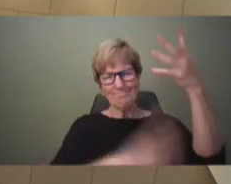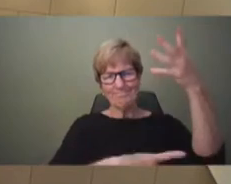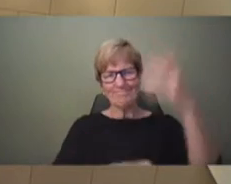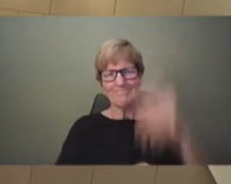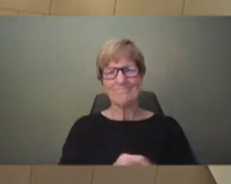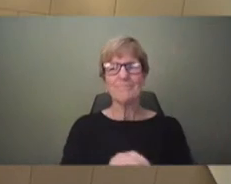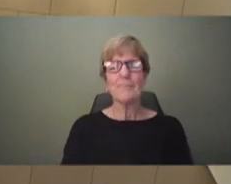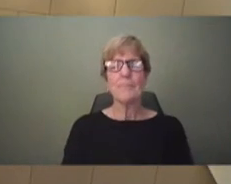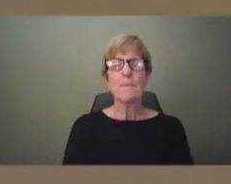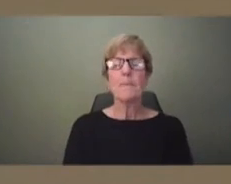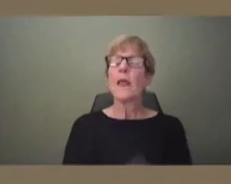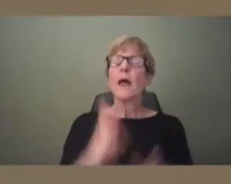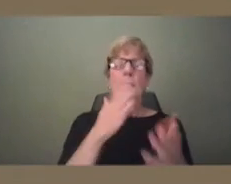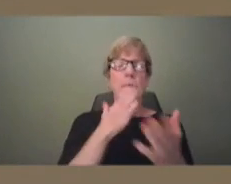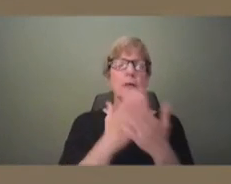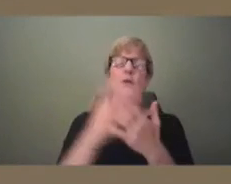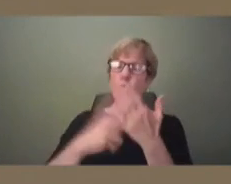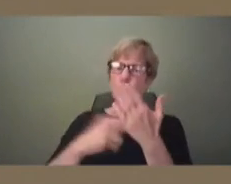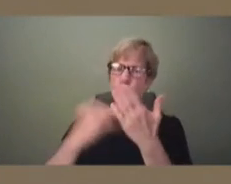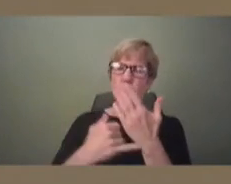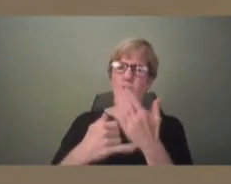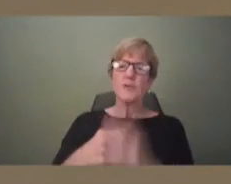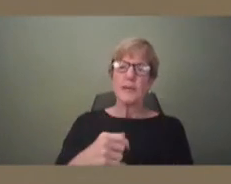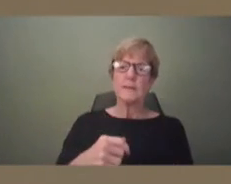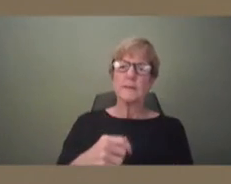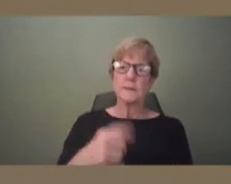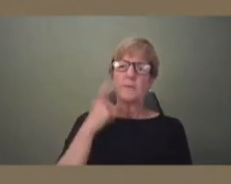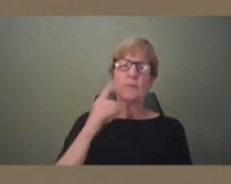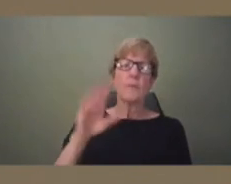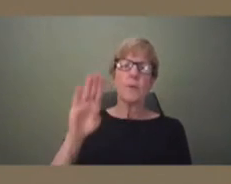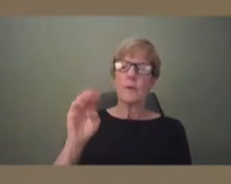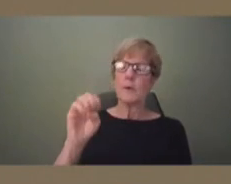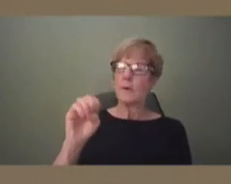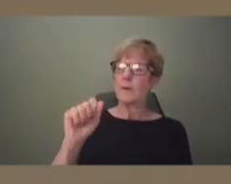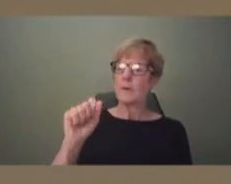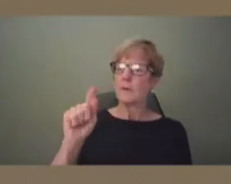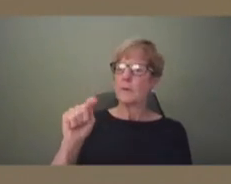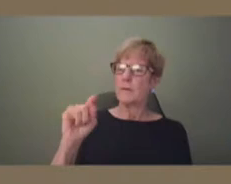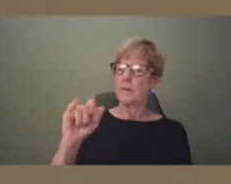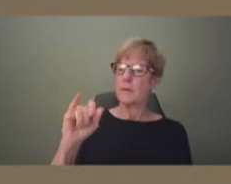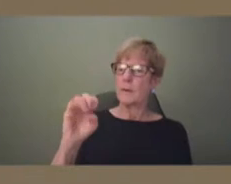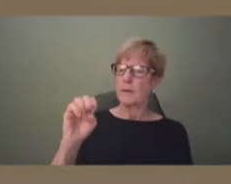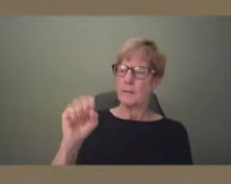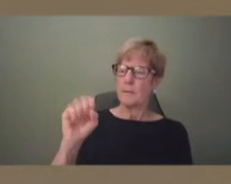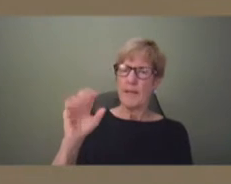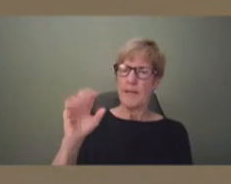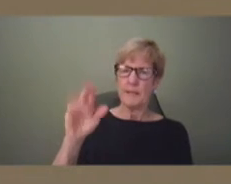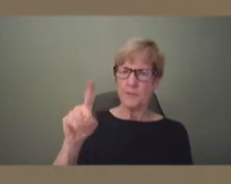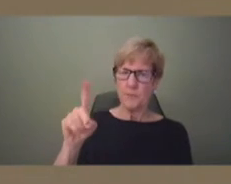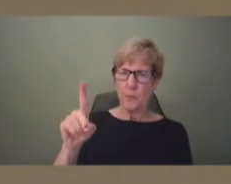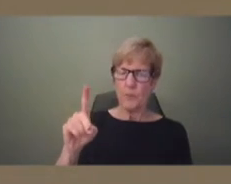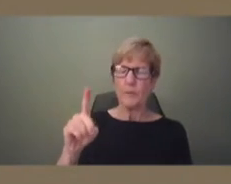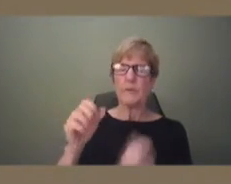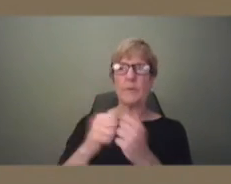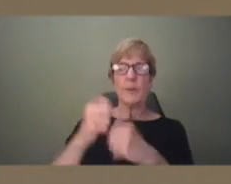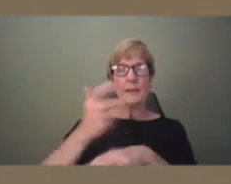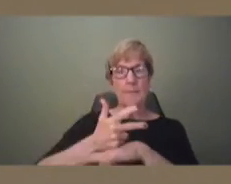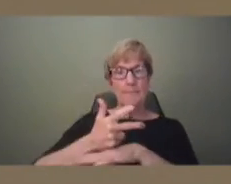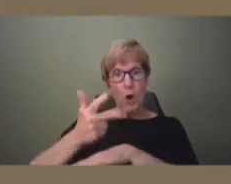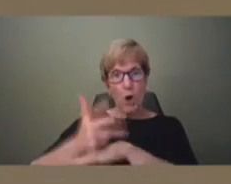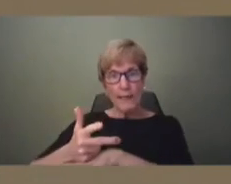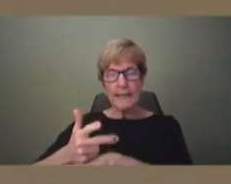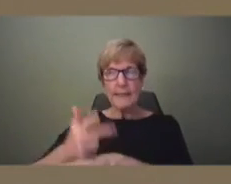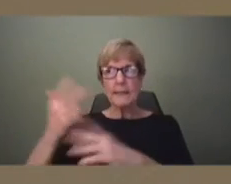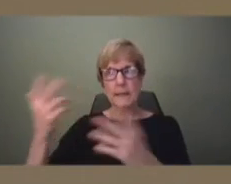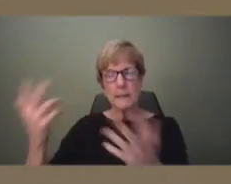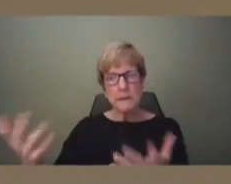good project um very good stakeholders for the B for Road quor uh helps with the parking situation for lots that